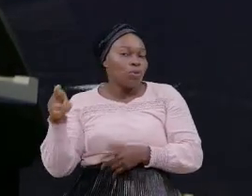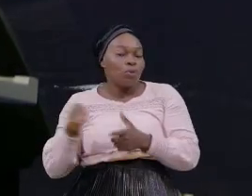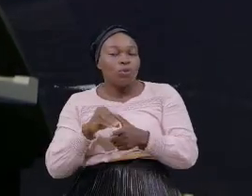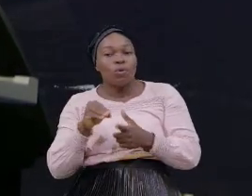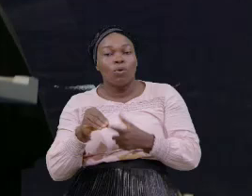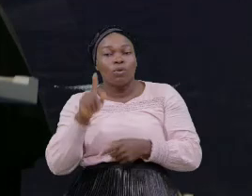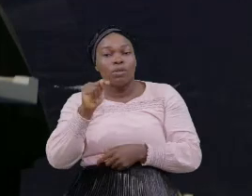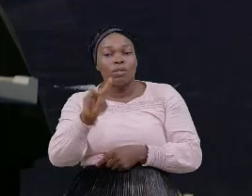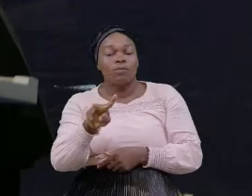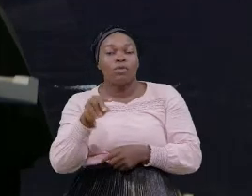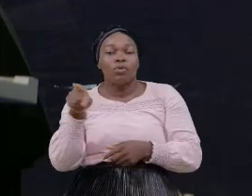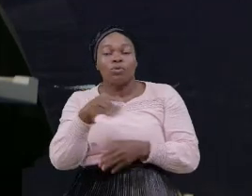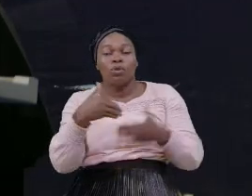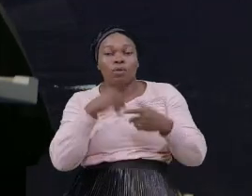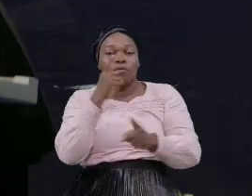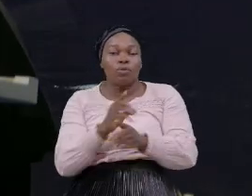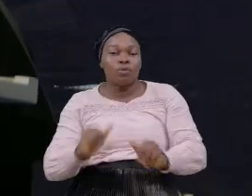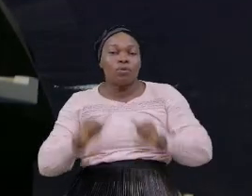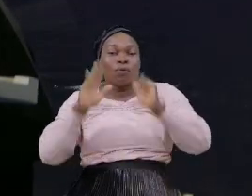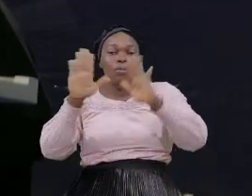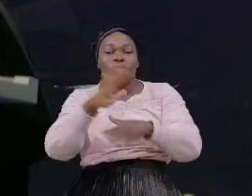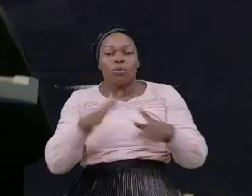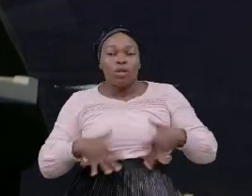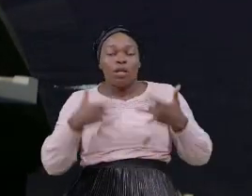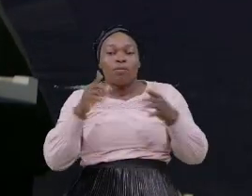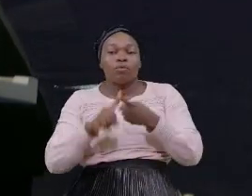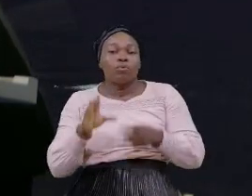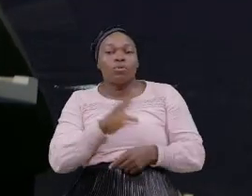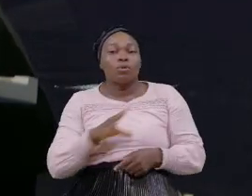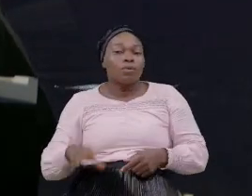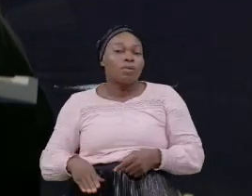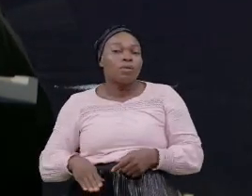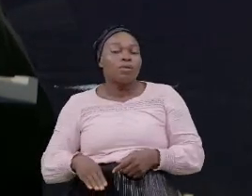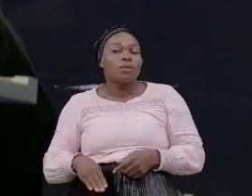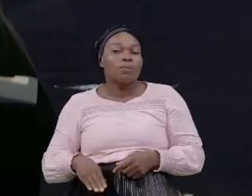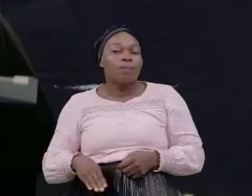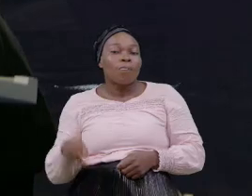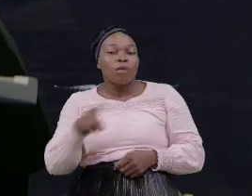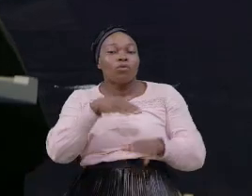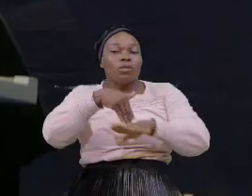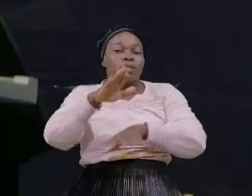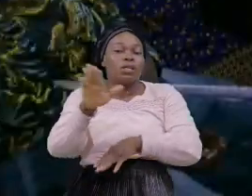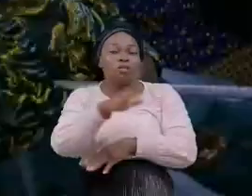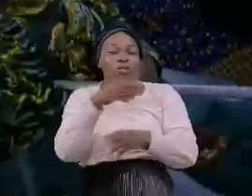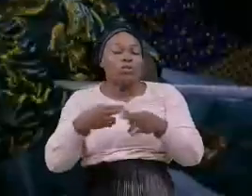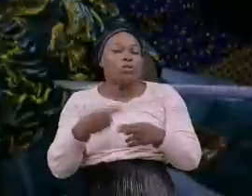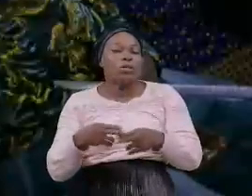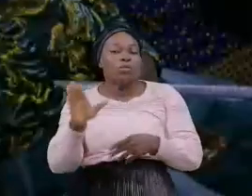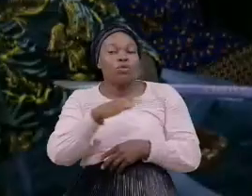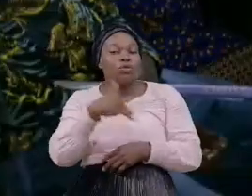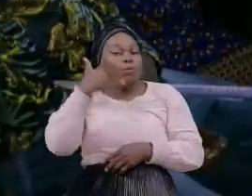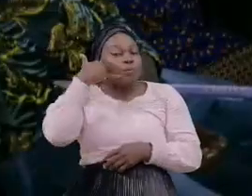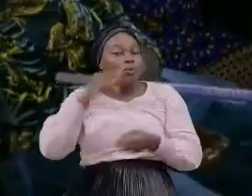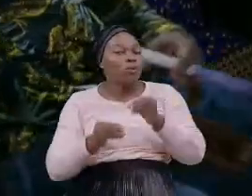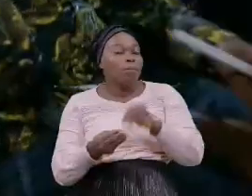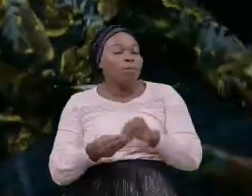gave your life to Christ, please send your name your phone number, and